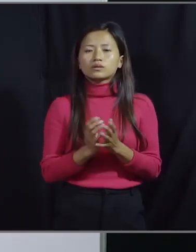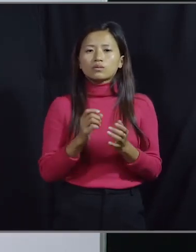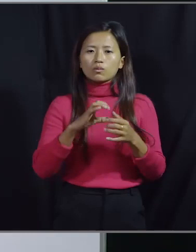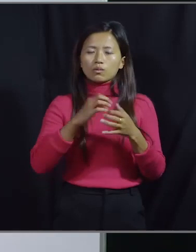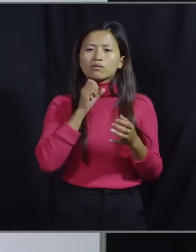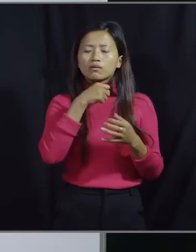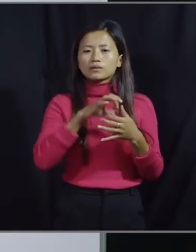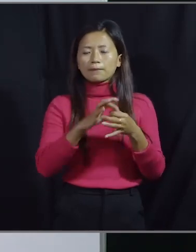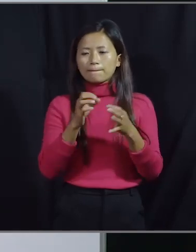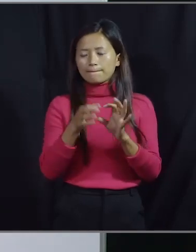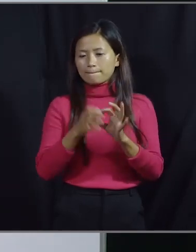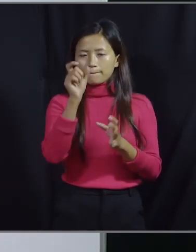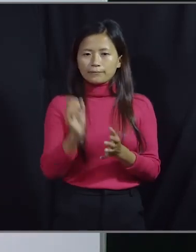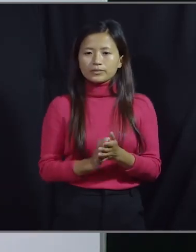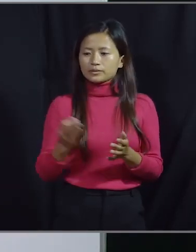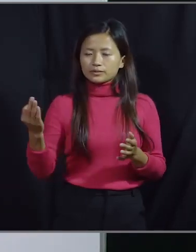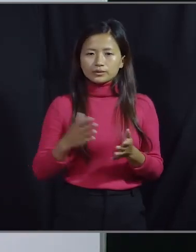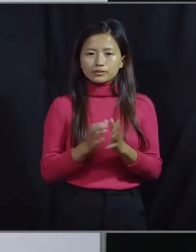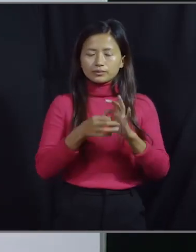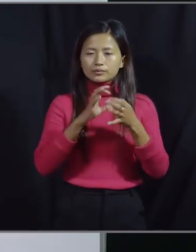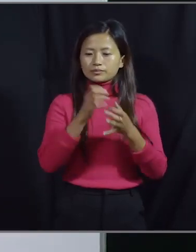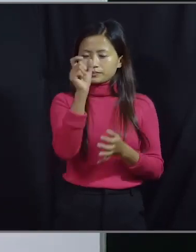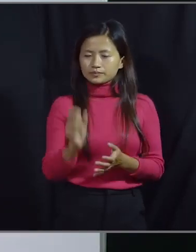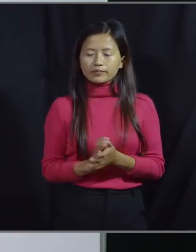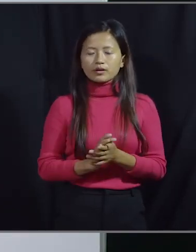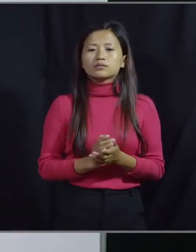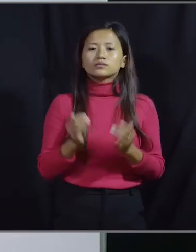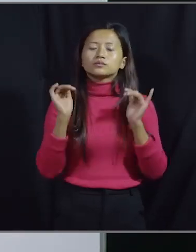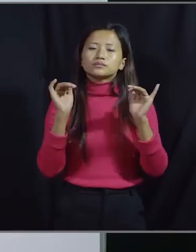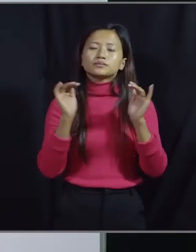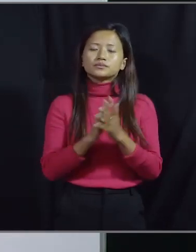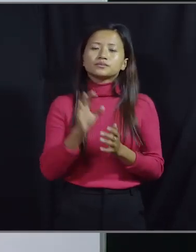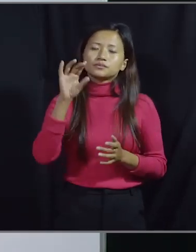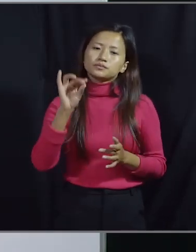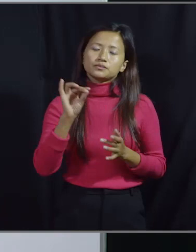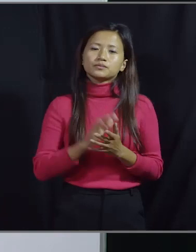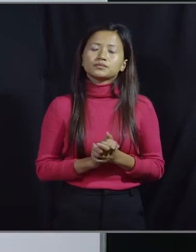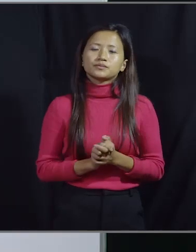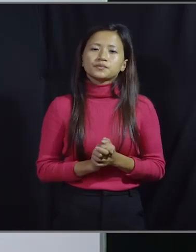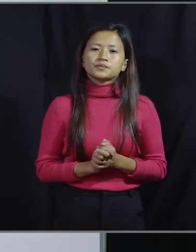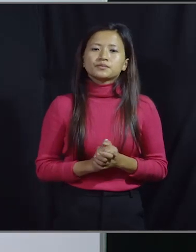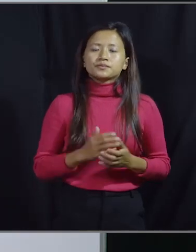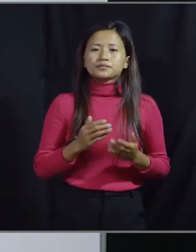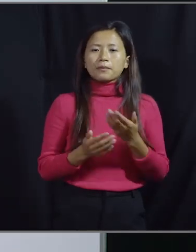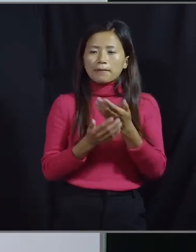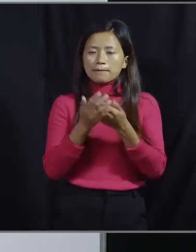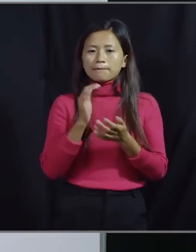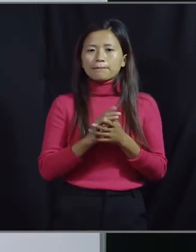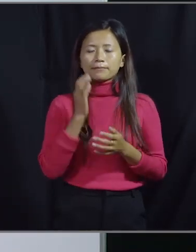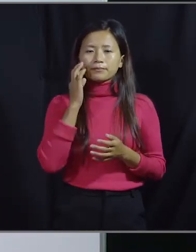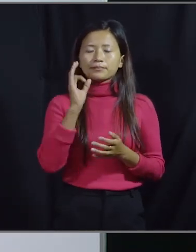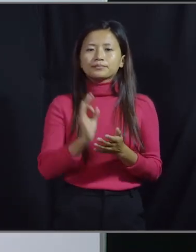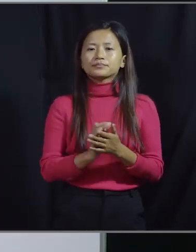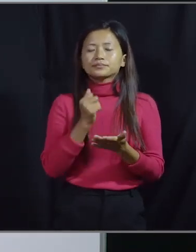do and the new partner supposed to do? That we have already discussed. And then, most importantly, you should